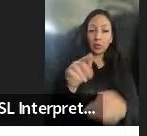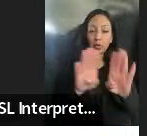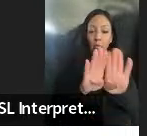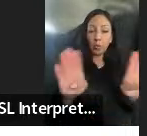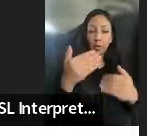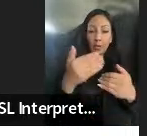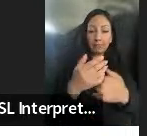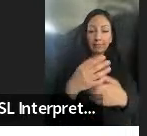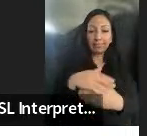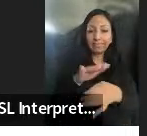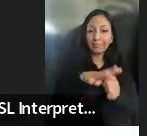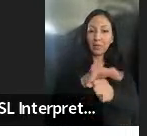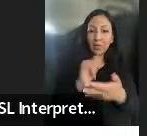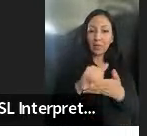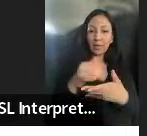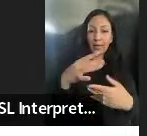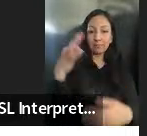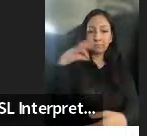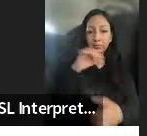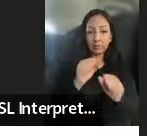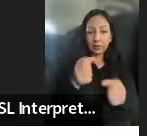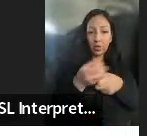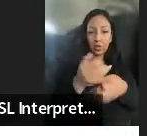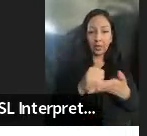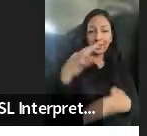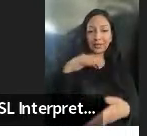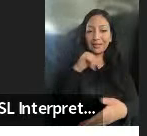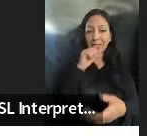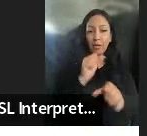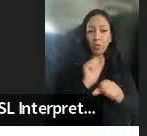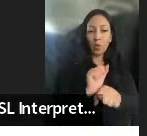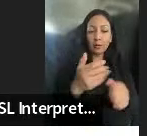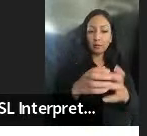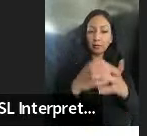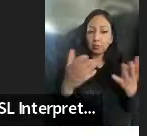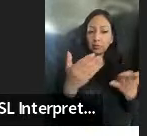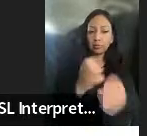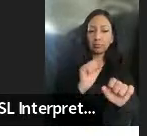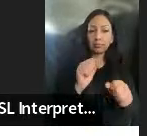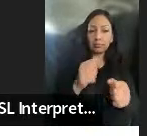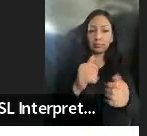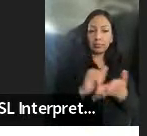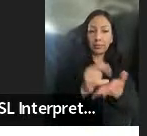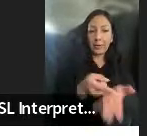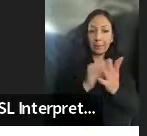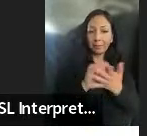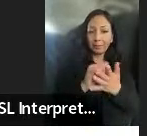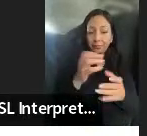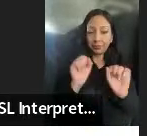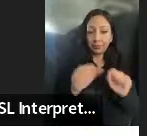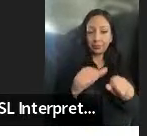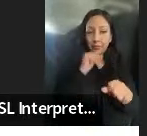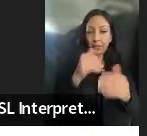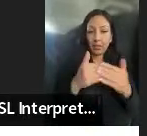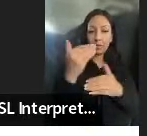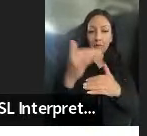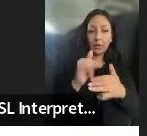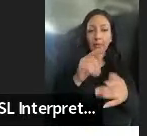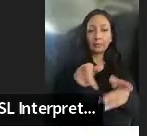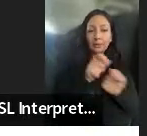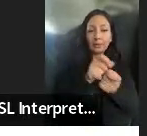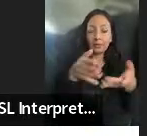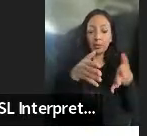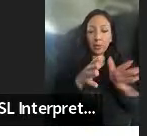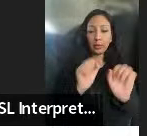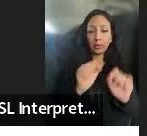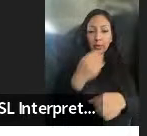incentive, has been causing that incentive not to work very well, because outperforming in that particular way, heat transmission in that particular